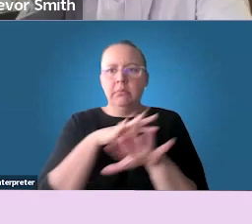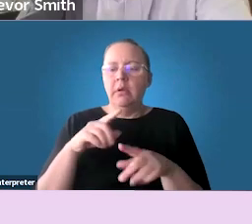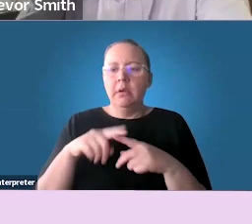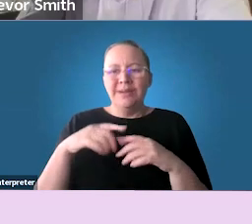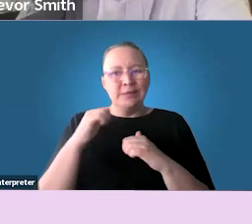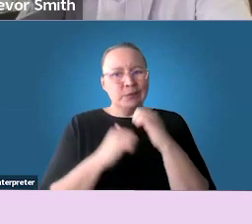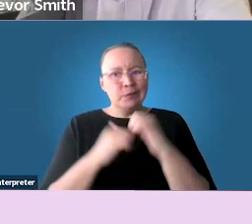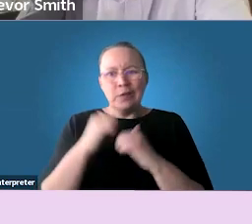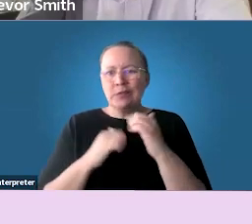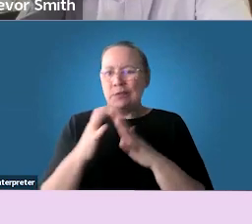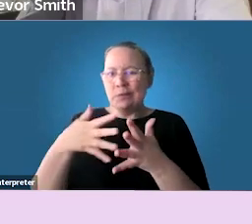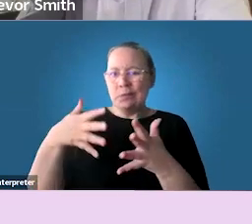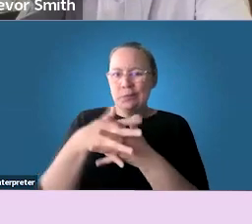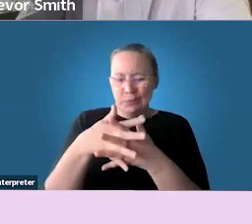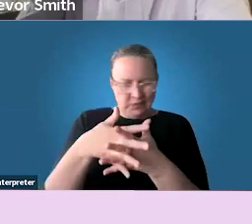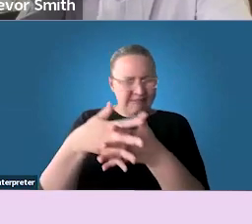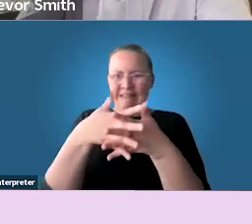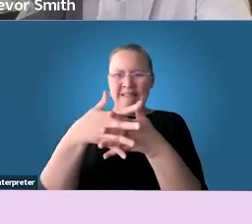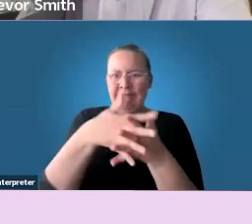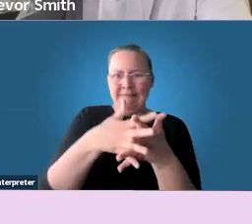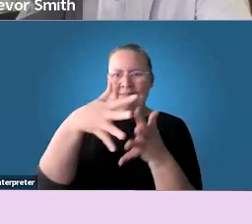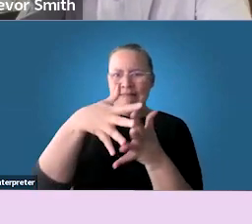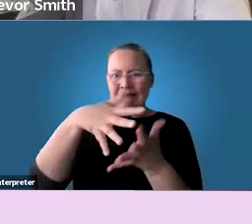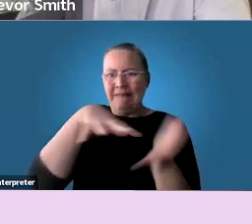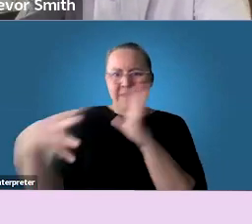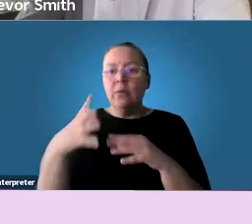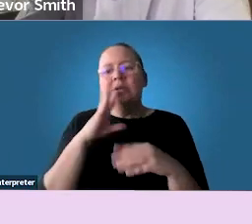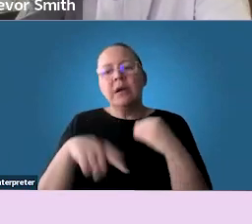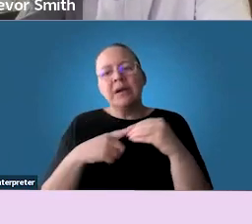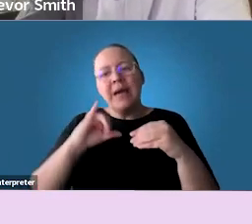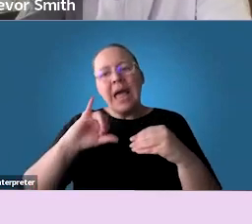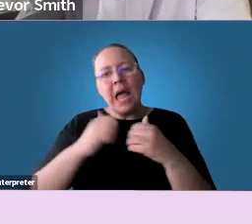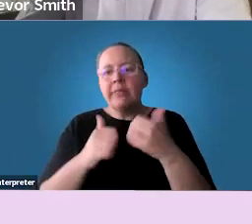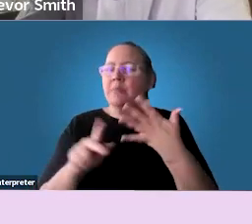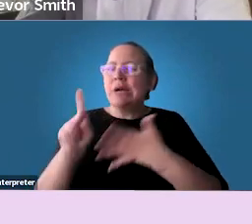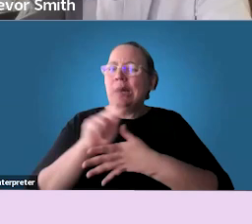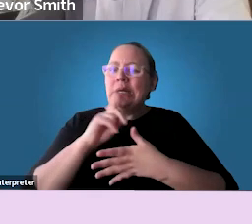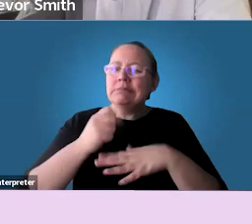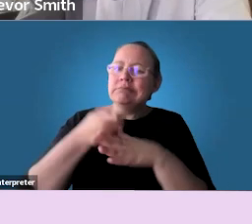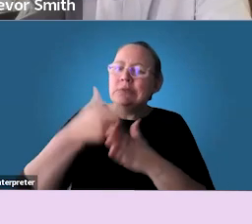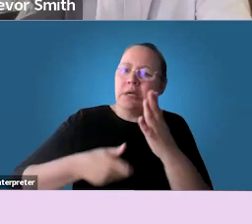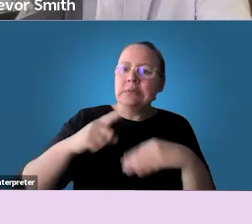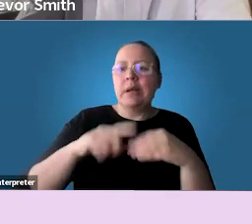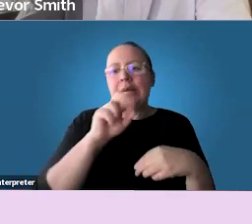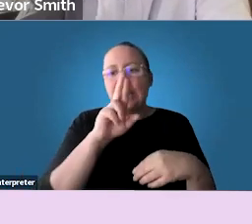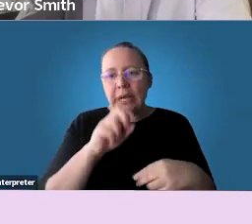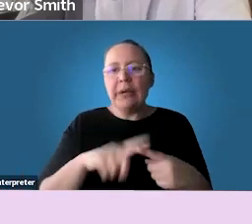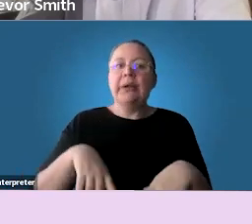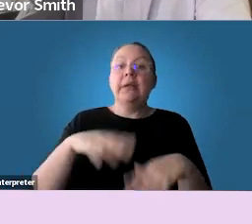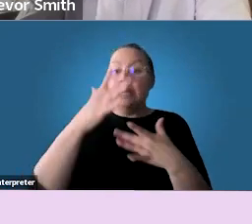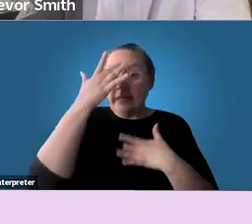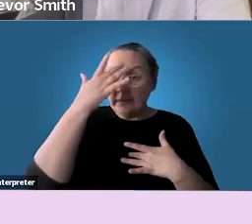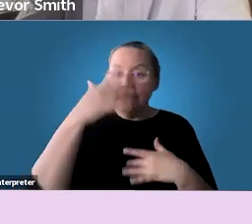and historical roots of harm. We see it in the way public conversations prioritize cost over care, illness